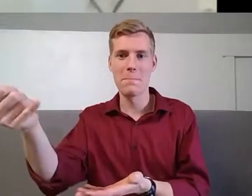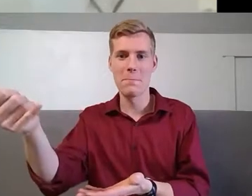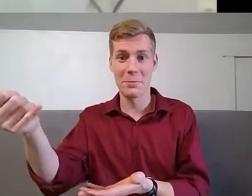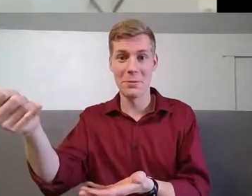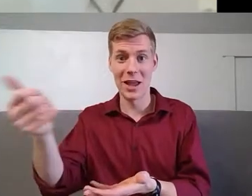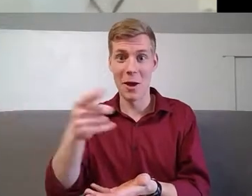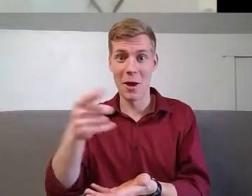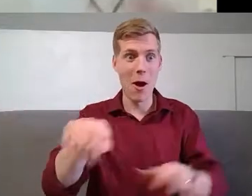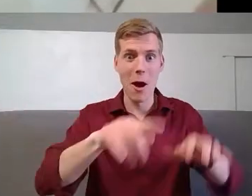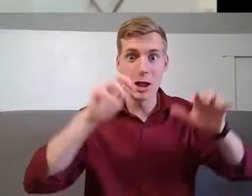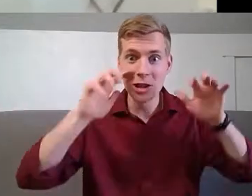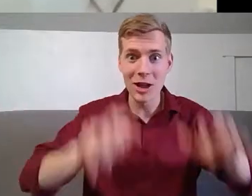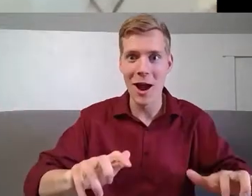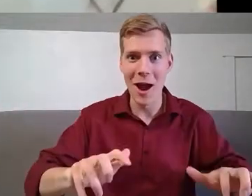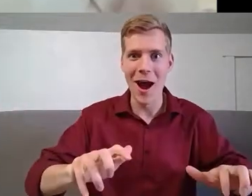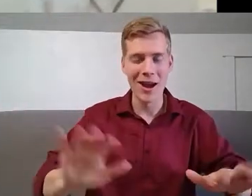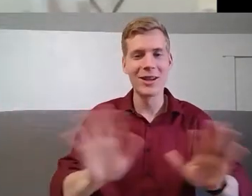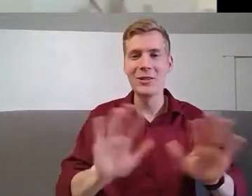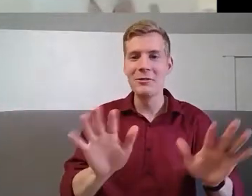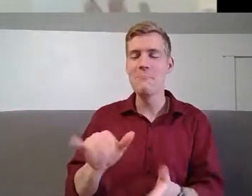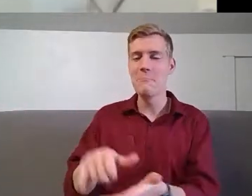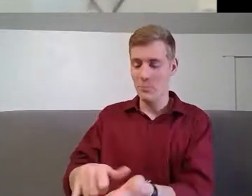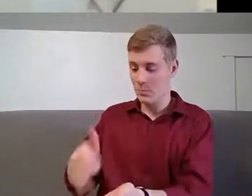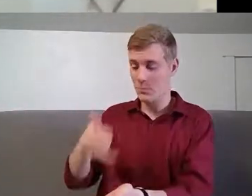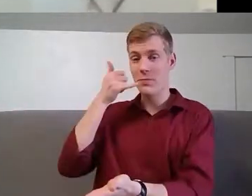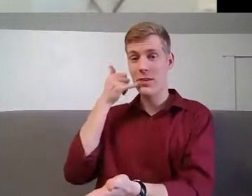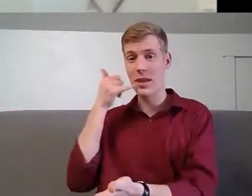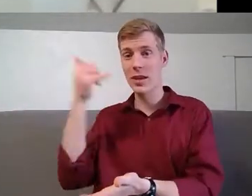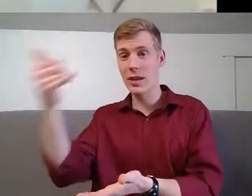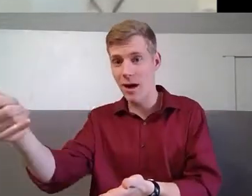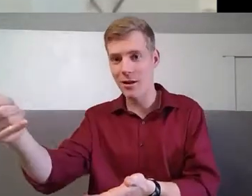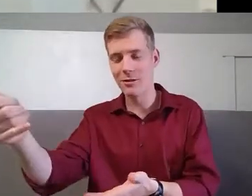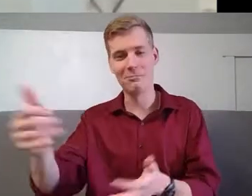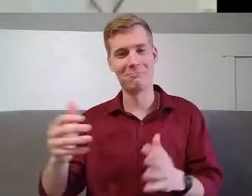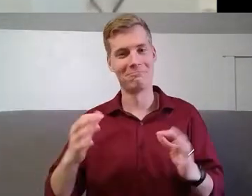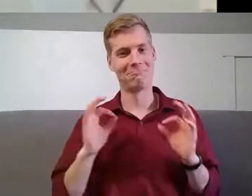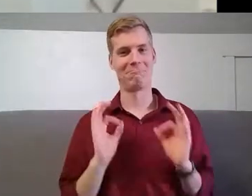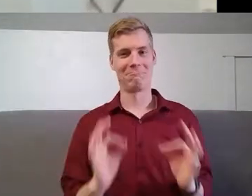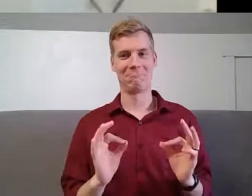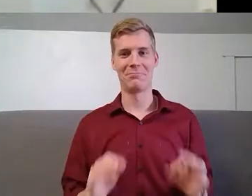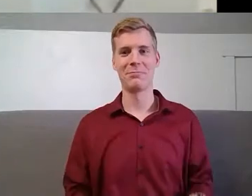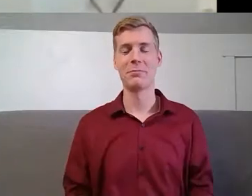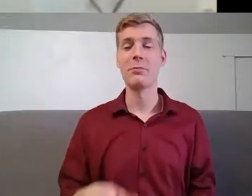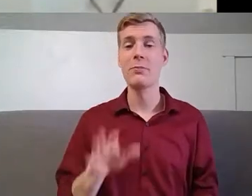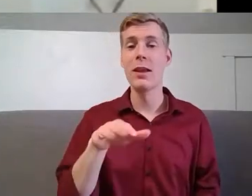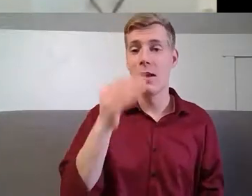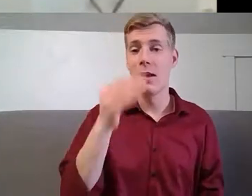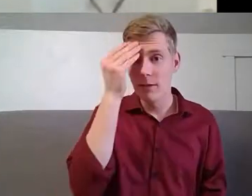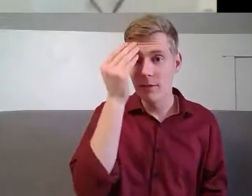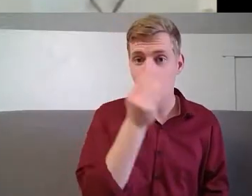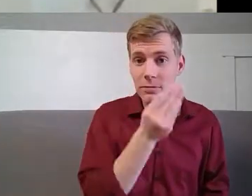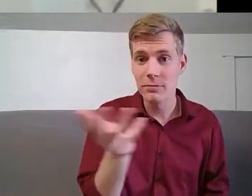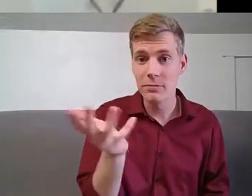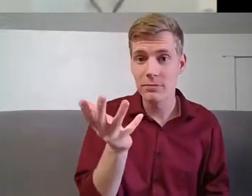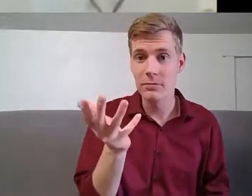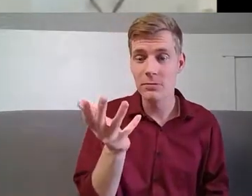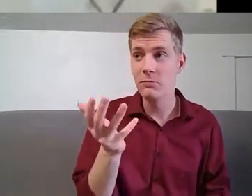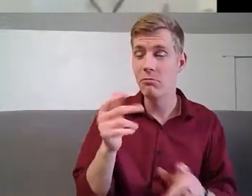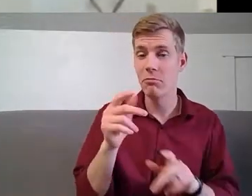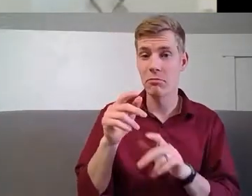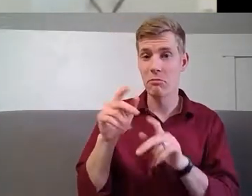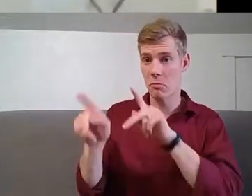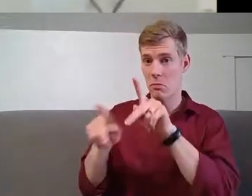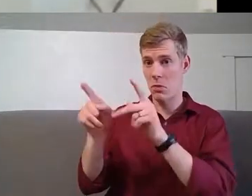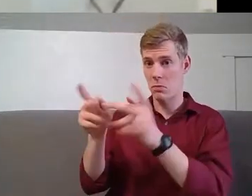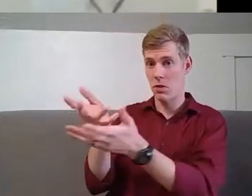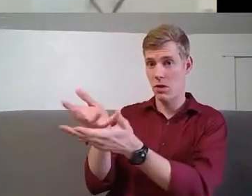Yeah, exactly. Picking up the phone and calling people. Some things we need to be aware of. There are a